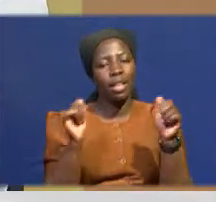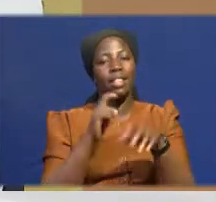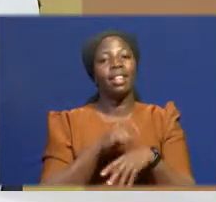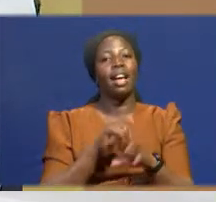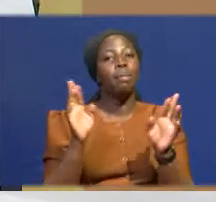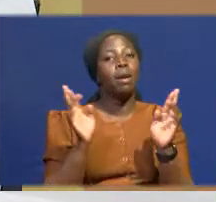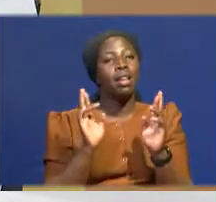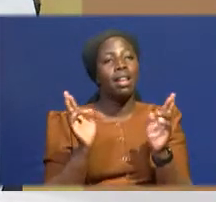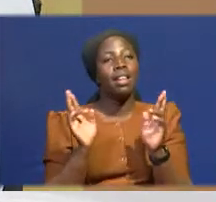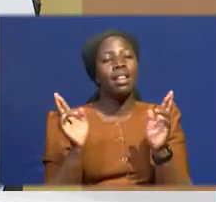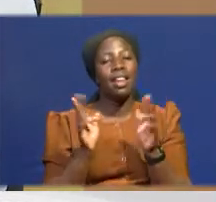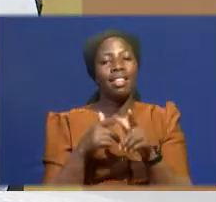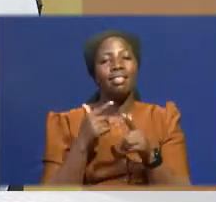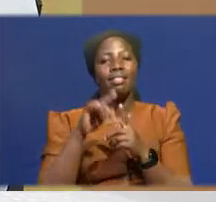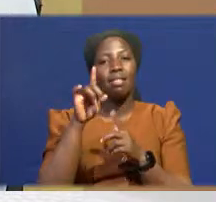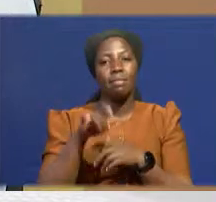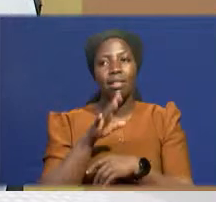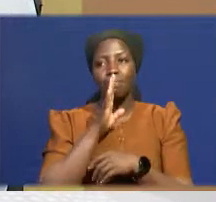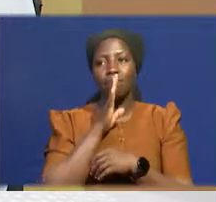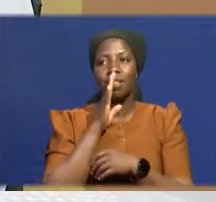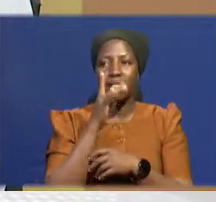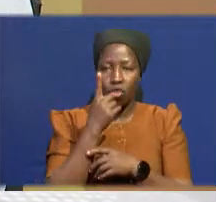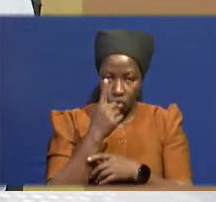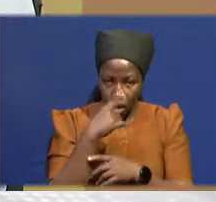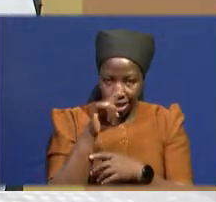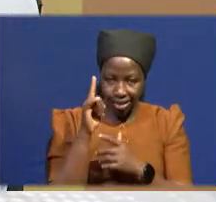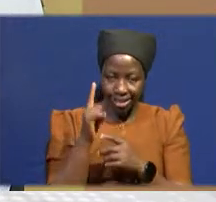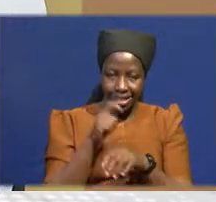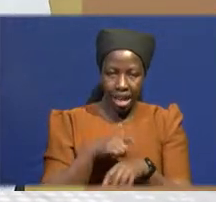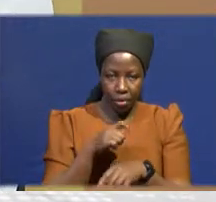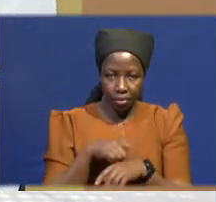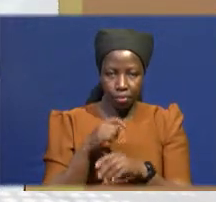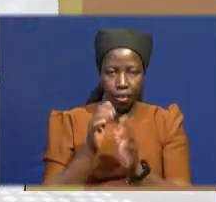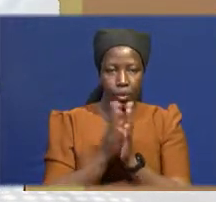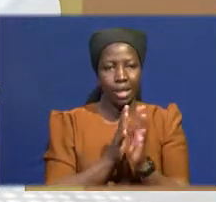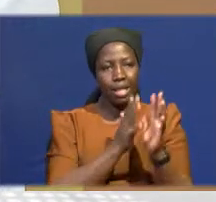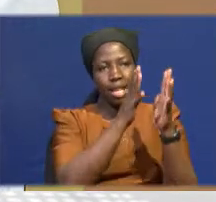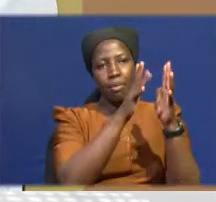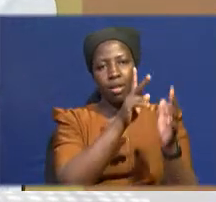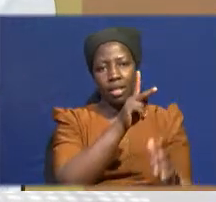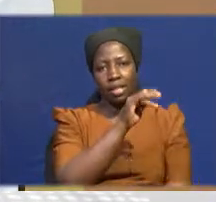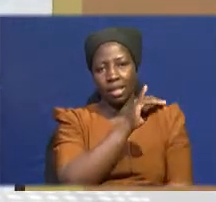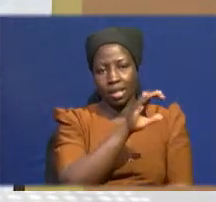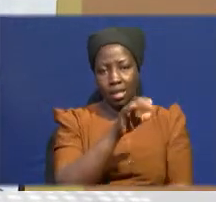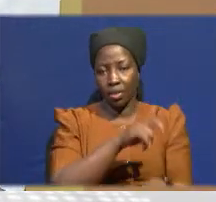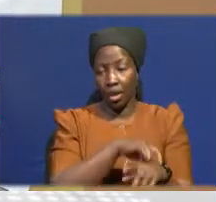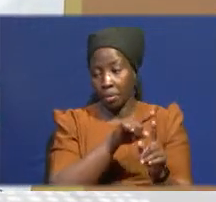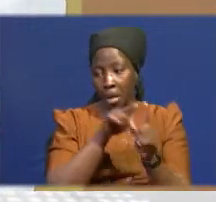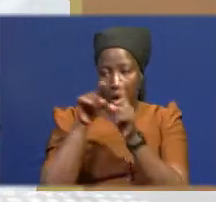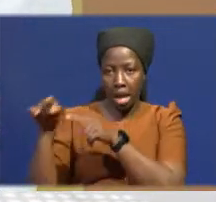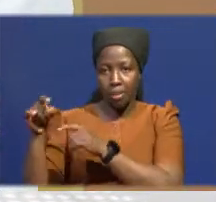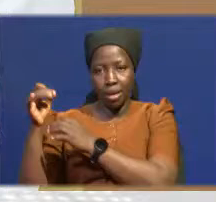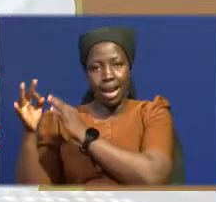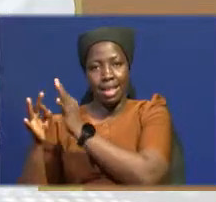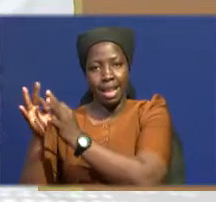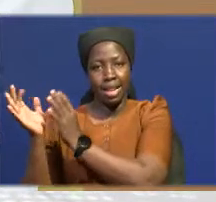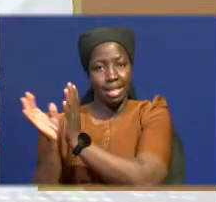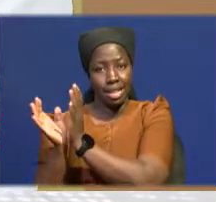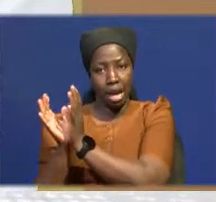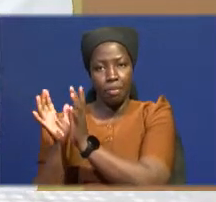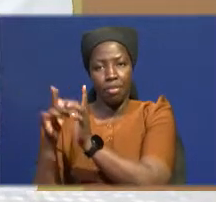and it has to be timely with the ceremony in KCC, so that by the time they are coming, everything is set.